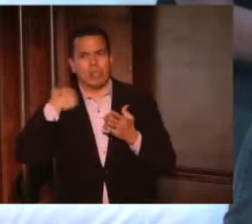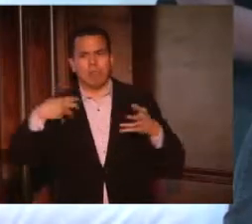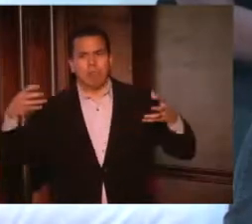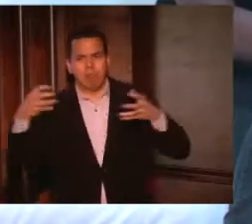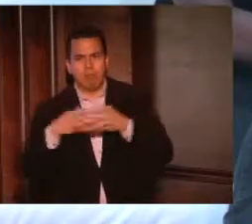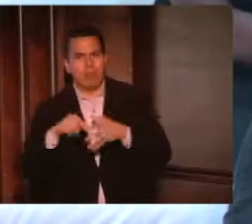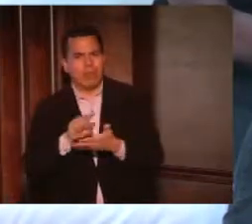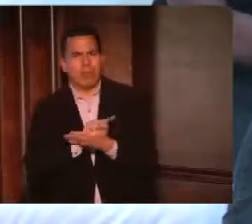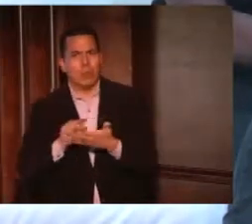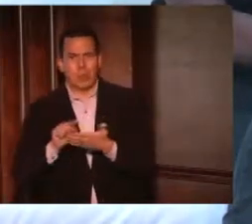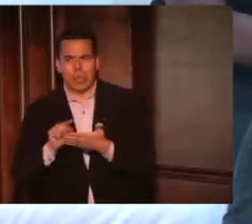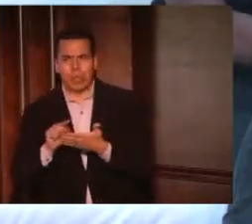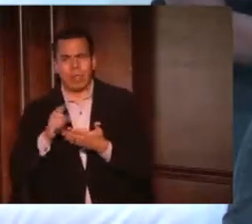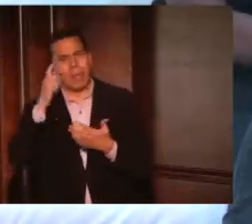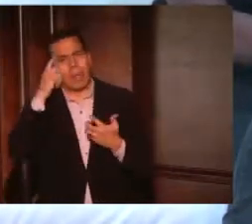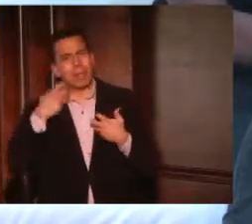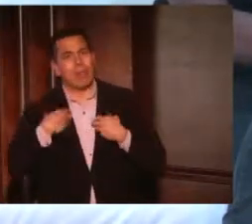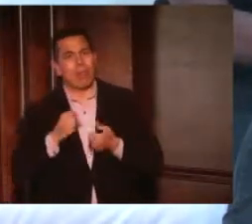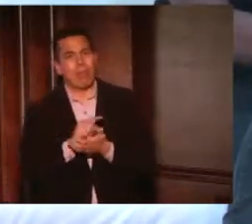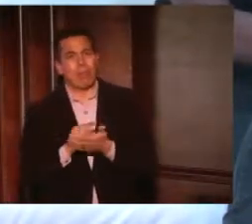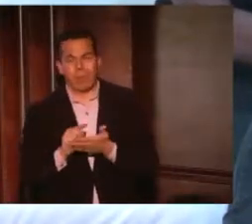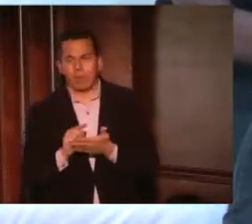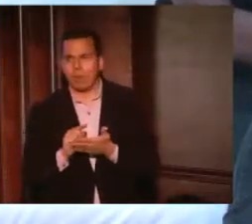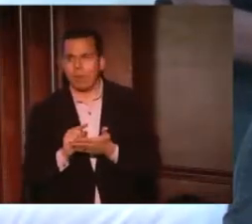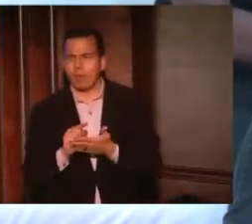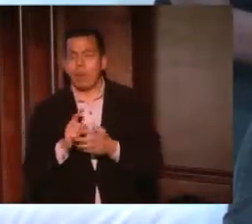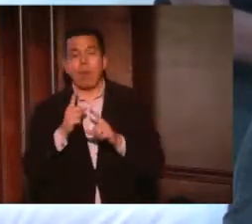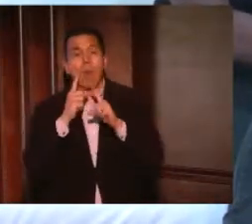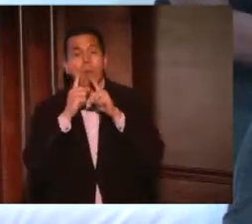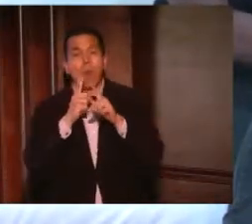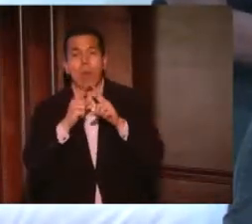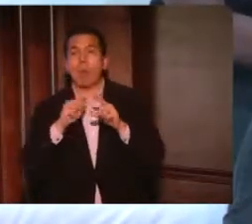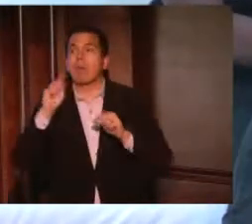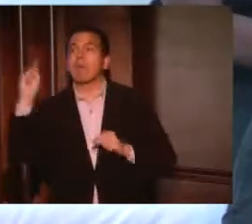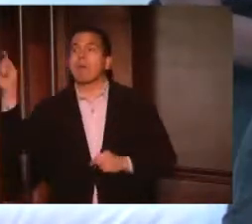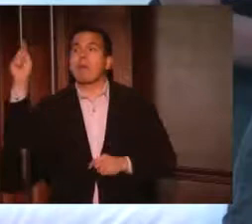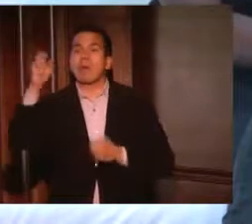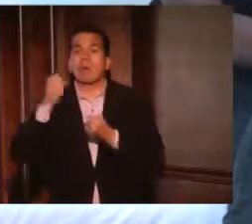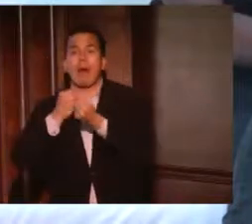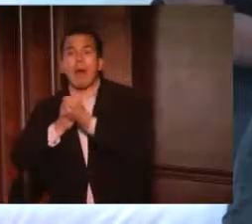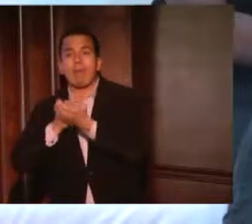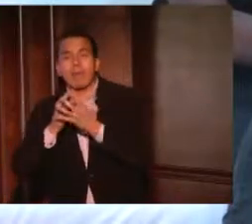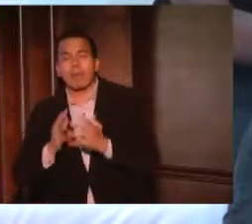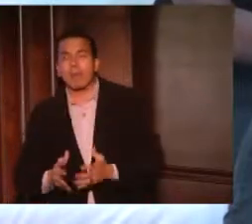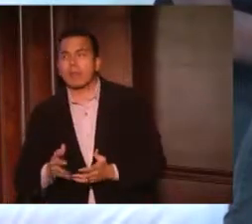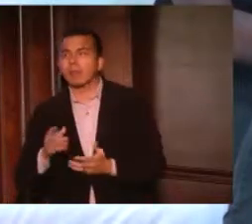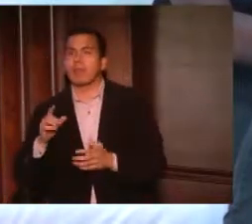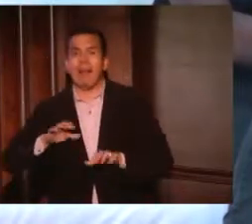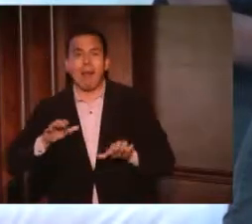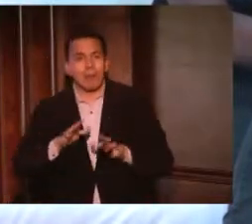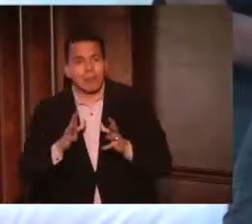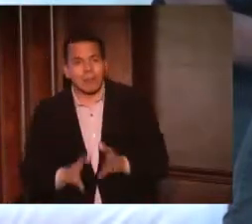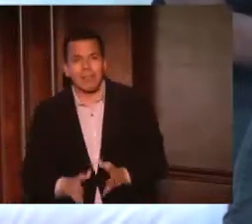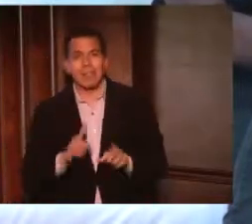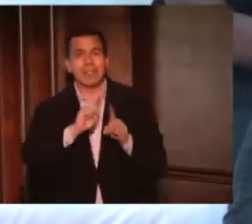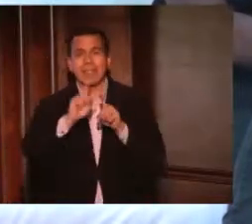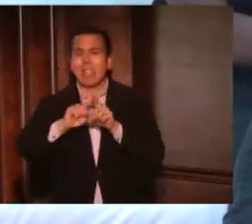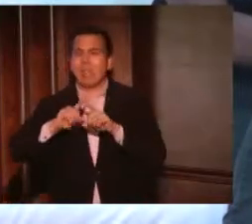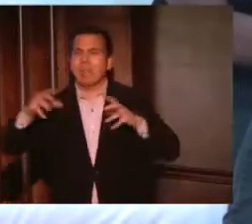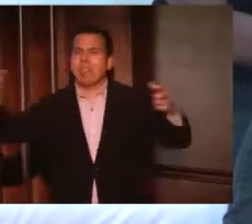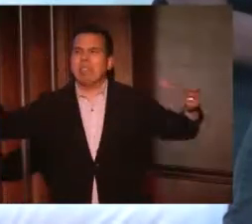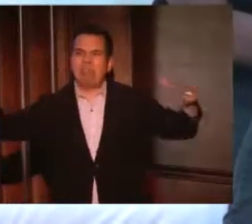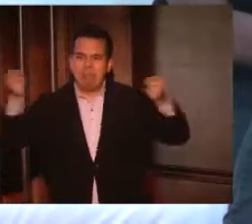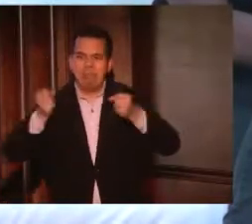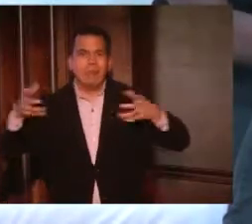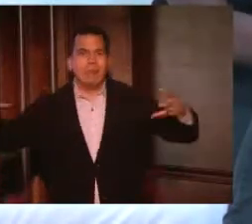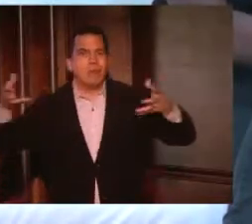Our vision is to unite those voices, the advocates that are our countries, working in their countries, the high profile voices, the catalysts, those who